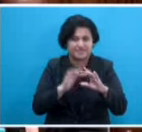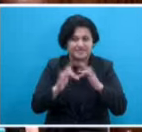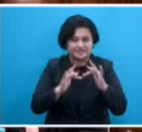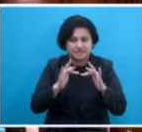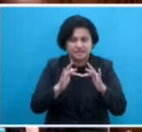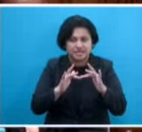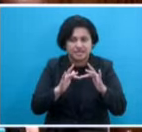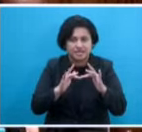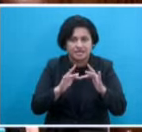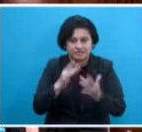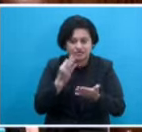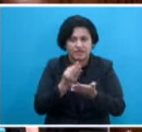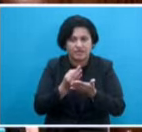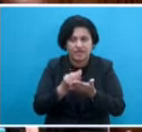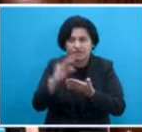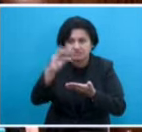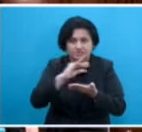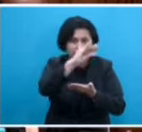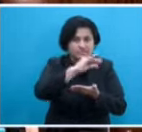family. This was